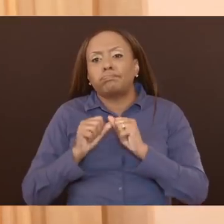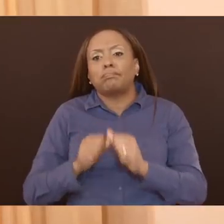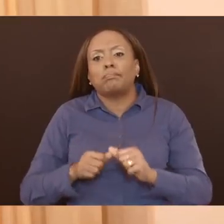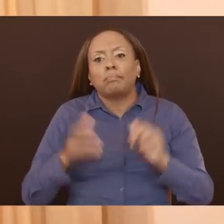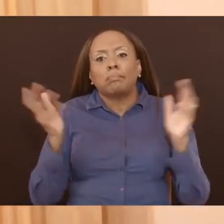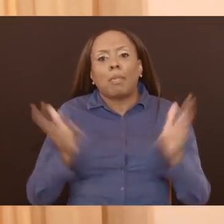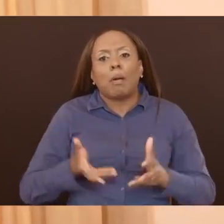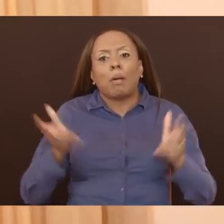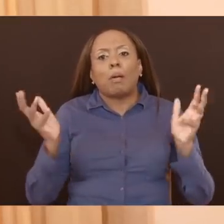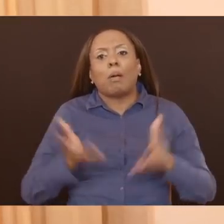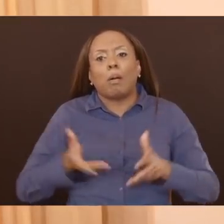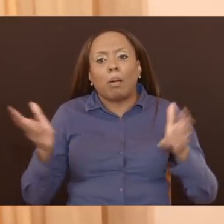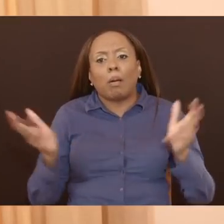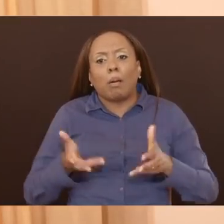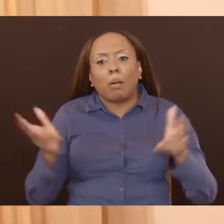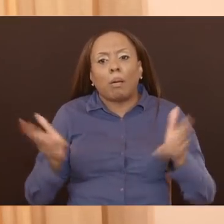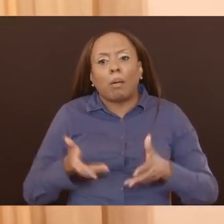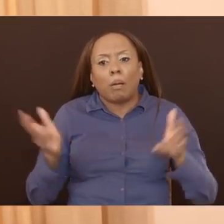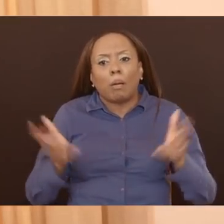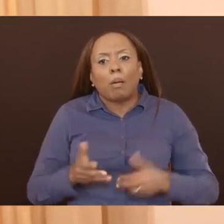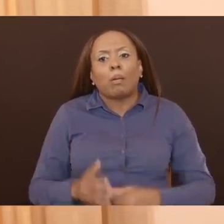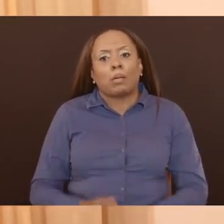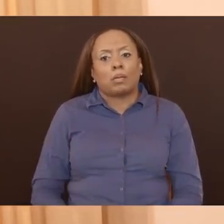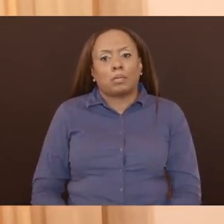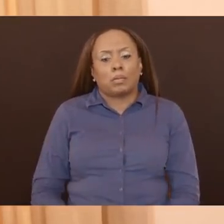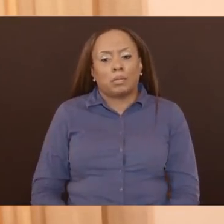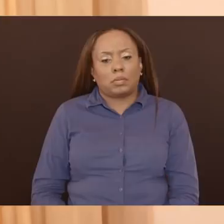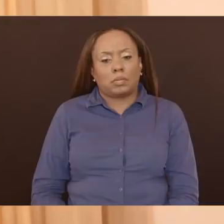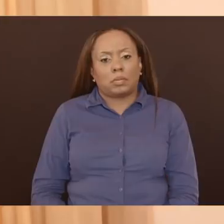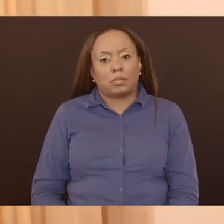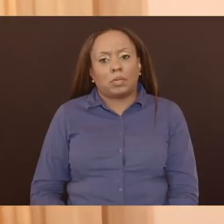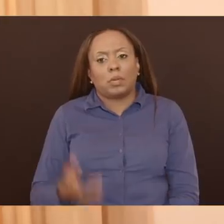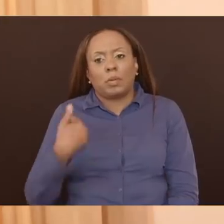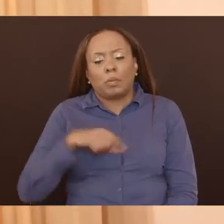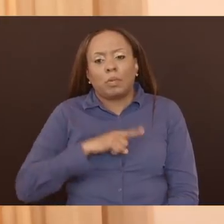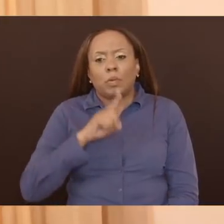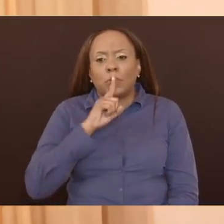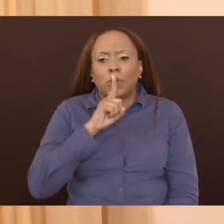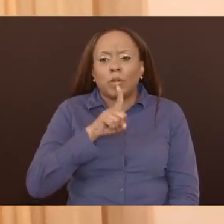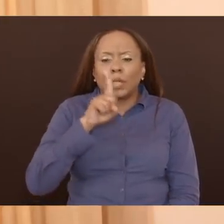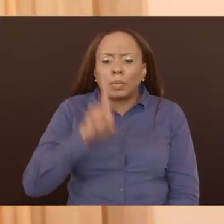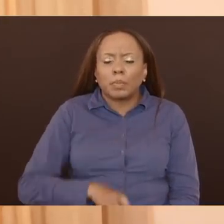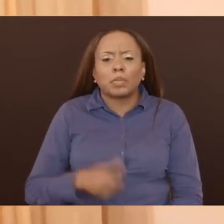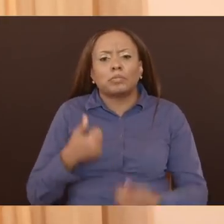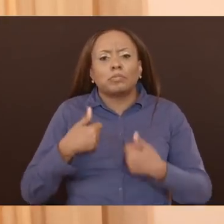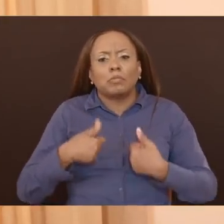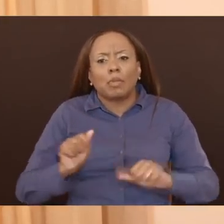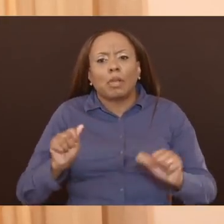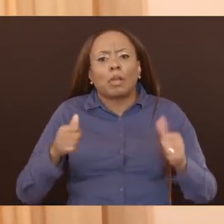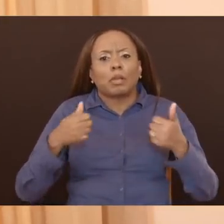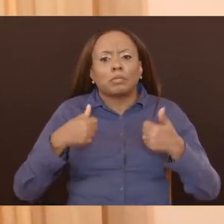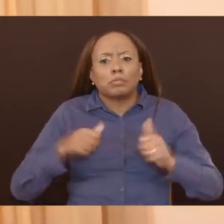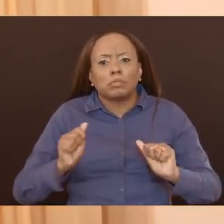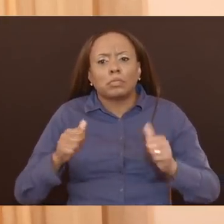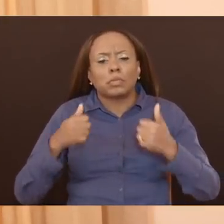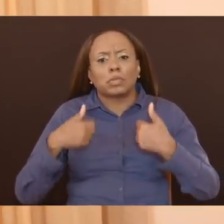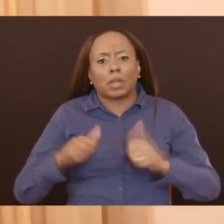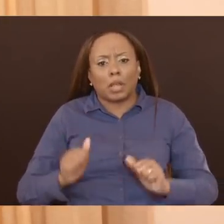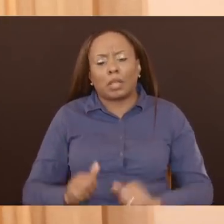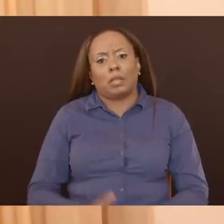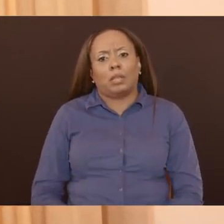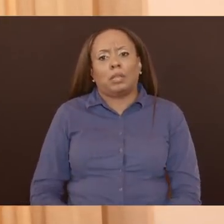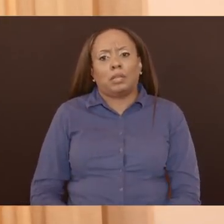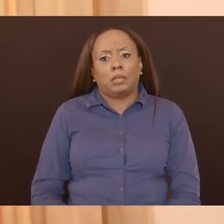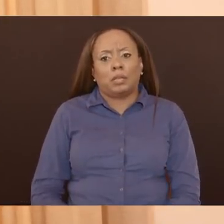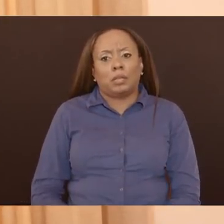girl. We can get it if we really want, but we must try and try and try. We'll succeed at last. And we're telling the country,